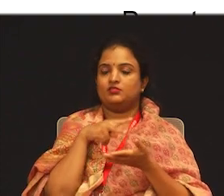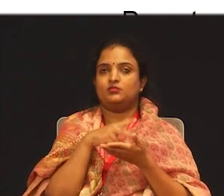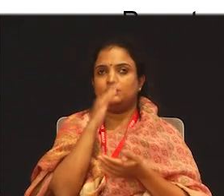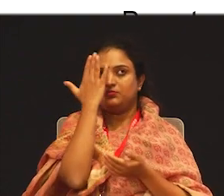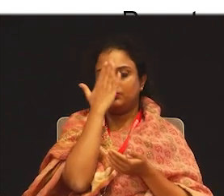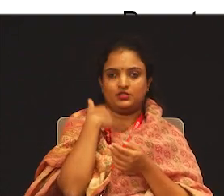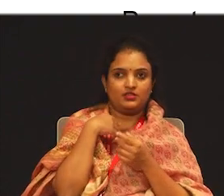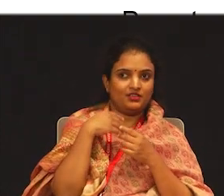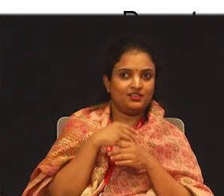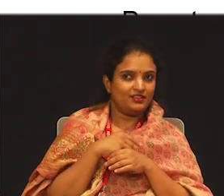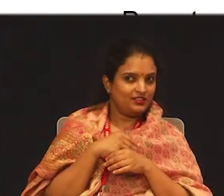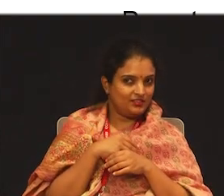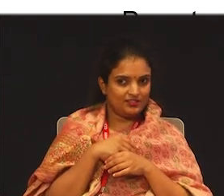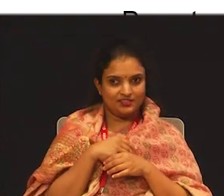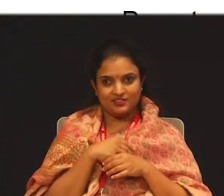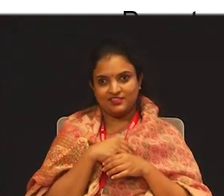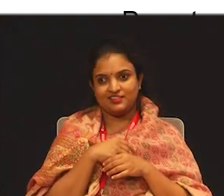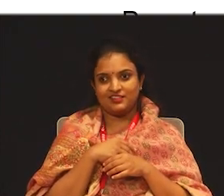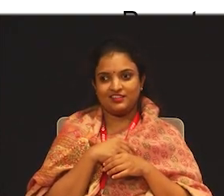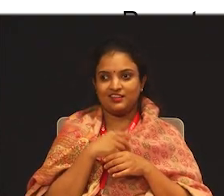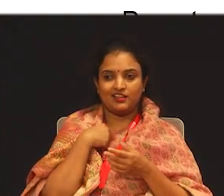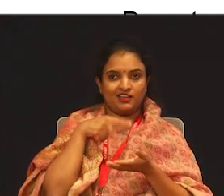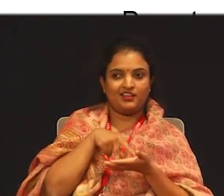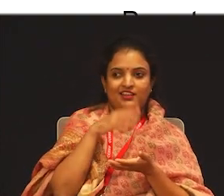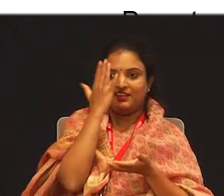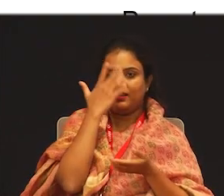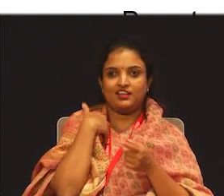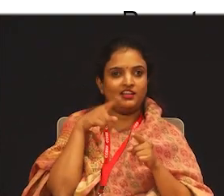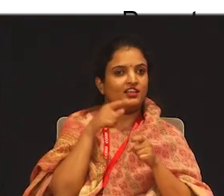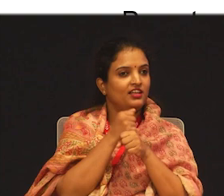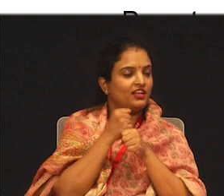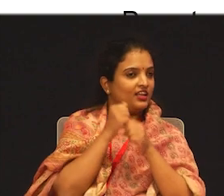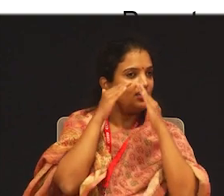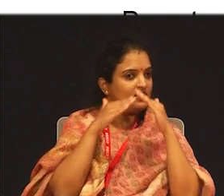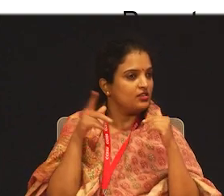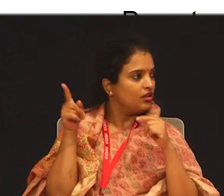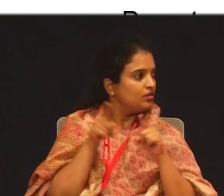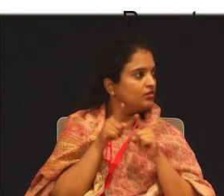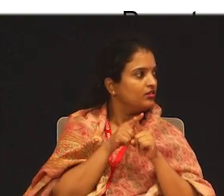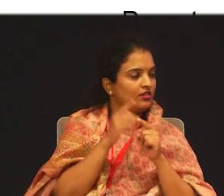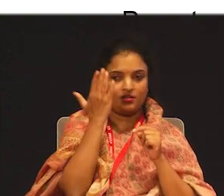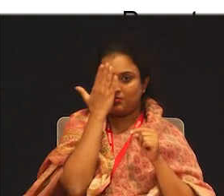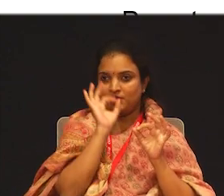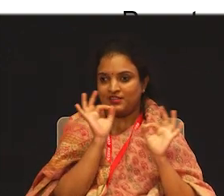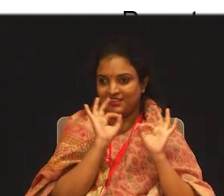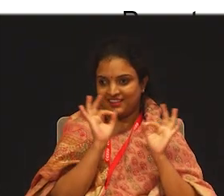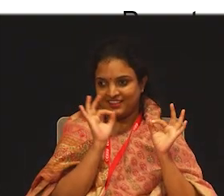mirror in the morning? Though the best part in our guest house where we are staying, no mirror.